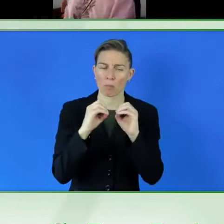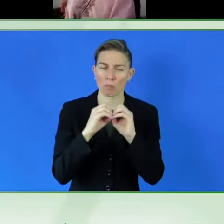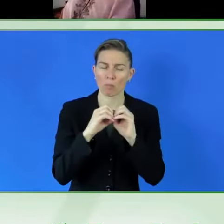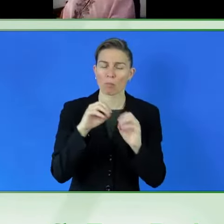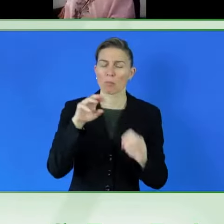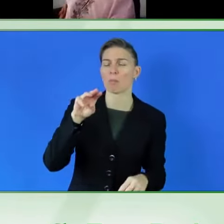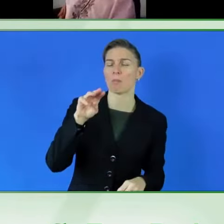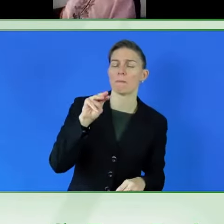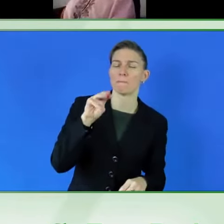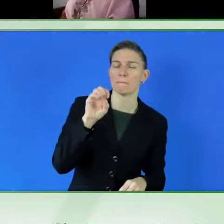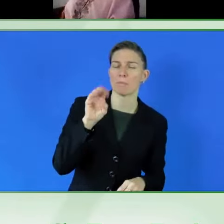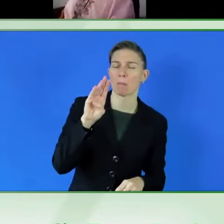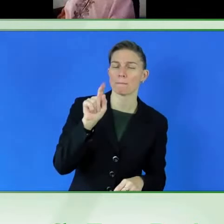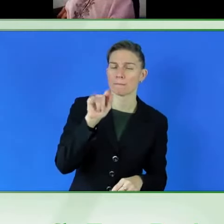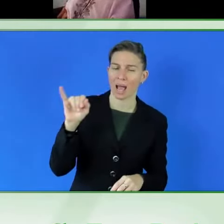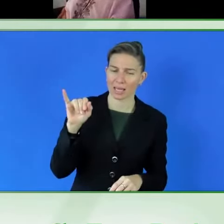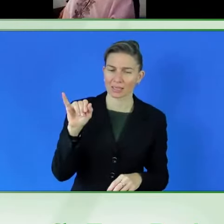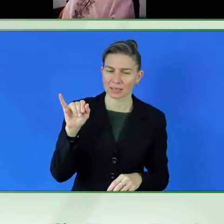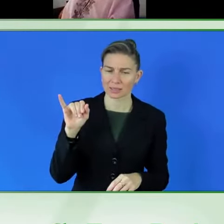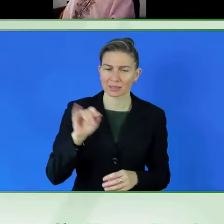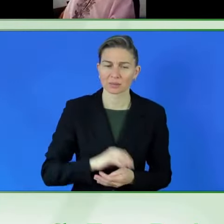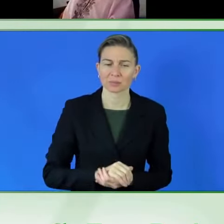India. Next slide, please.